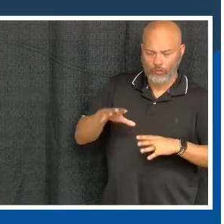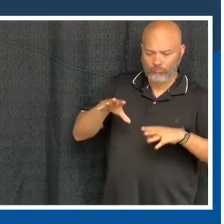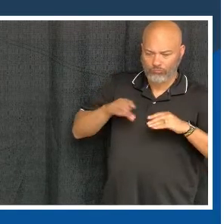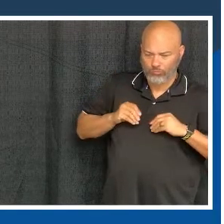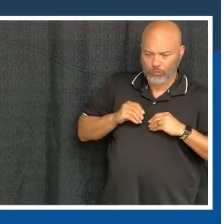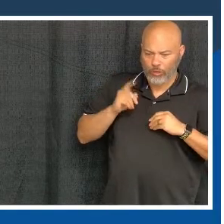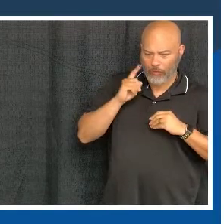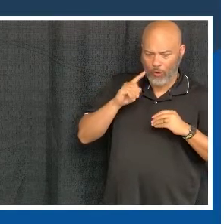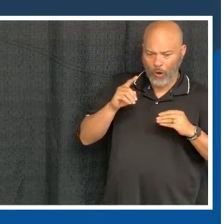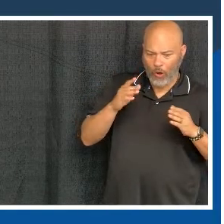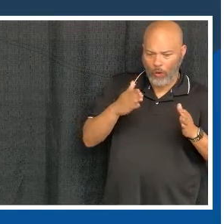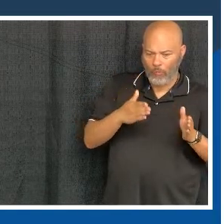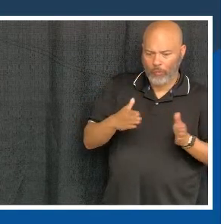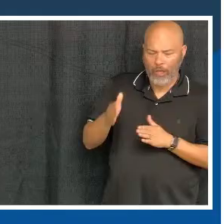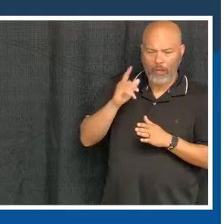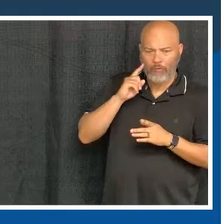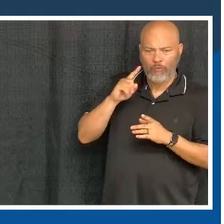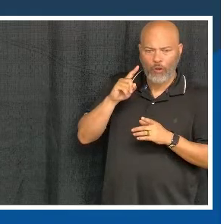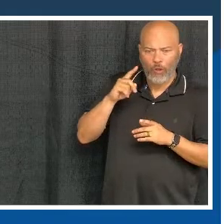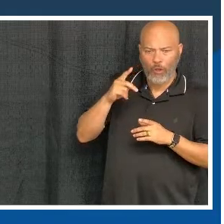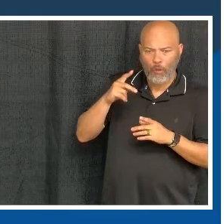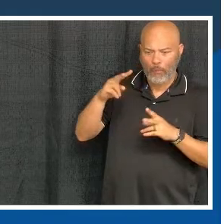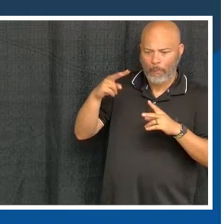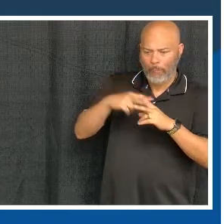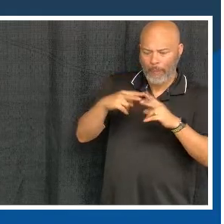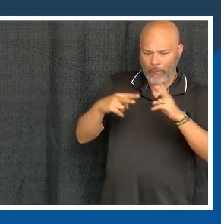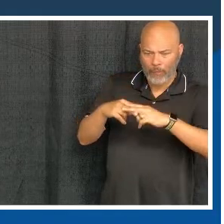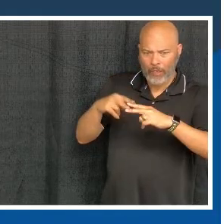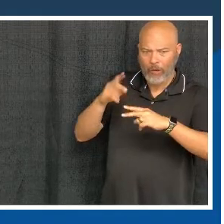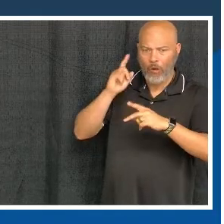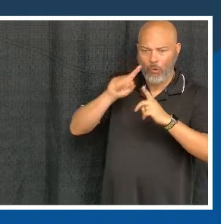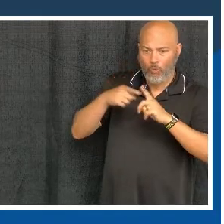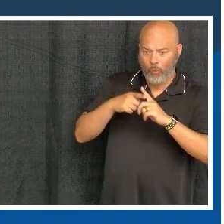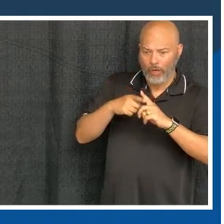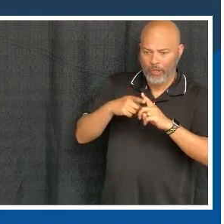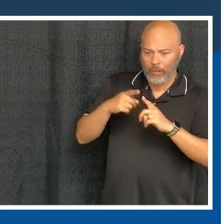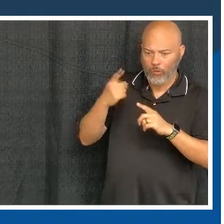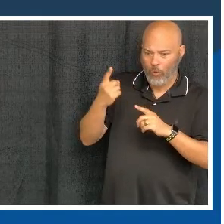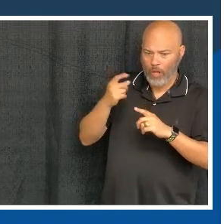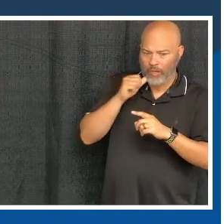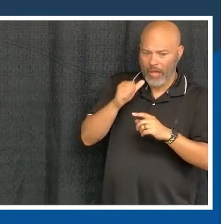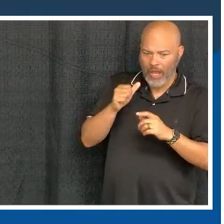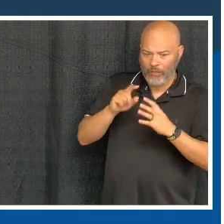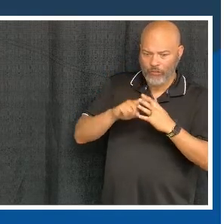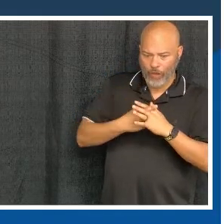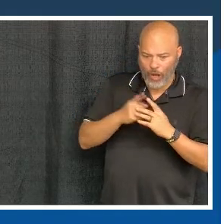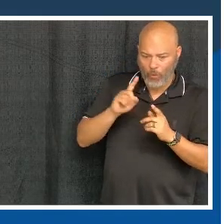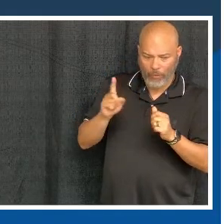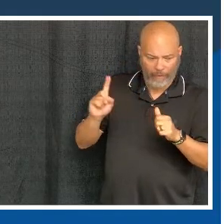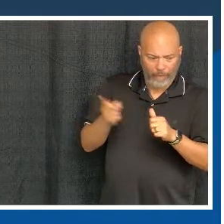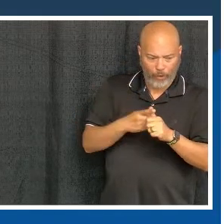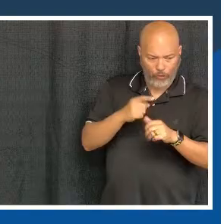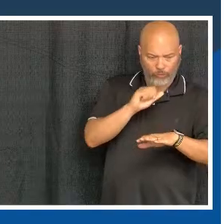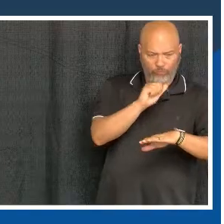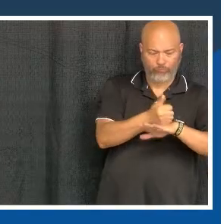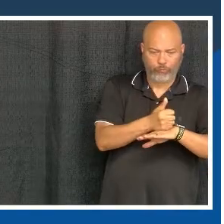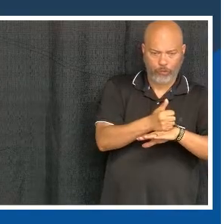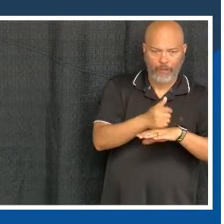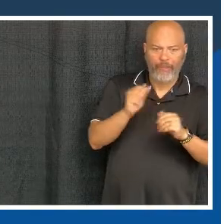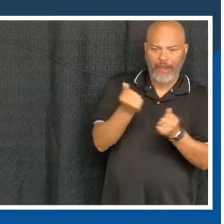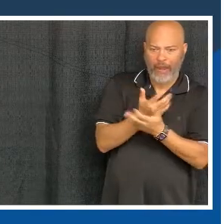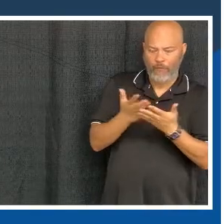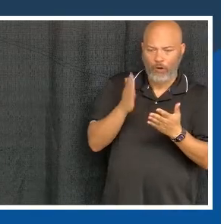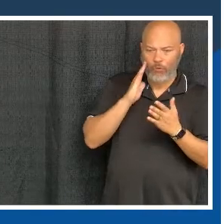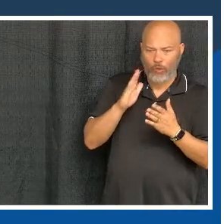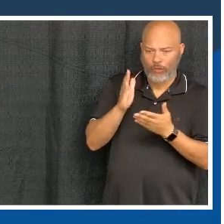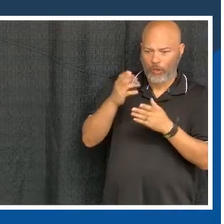so everybody knew what their piece of the puzzle was, so that one wouldn't be triggered when the first development happened, that everybody was